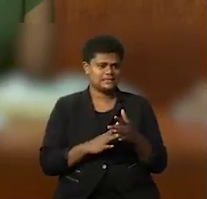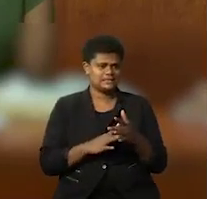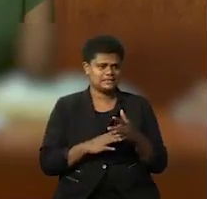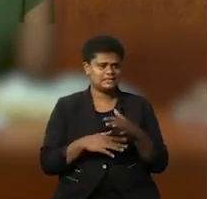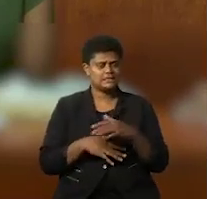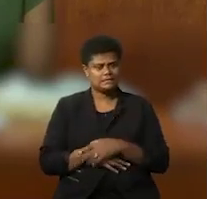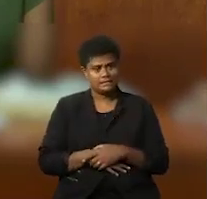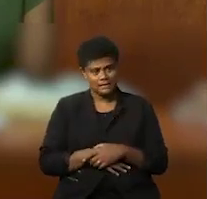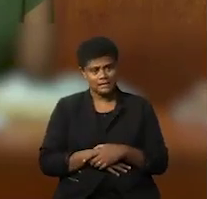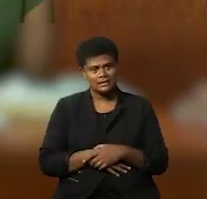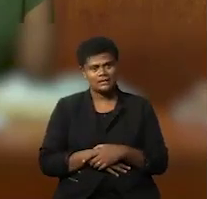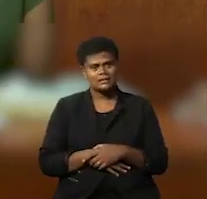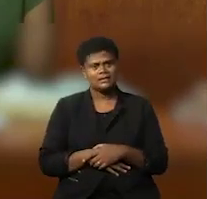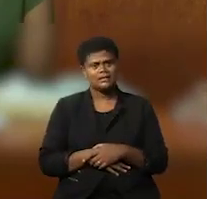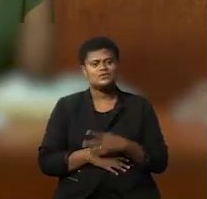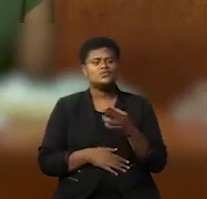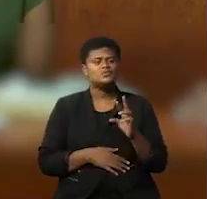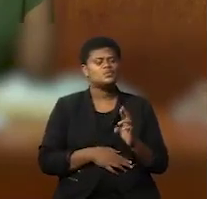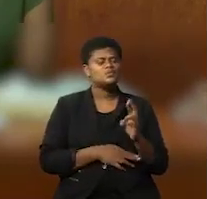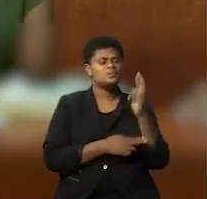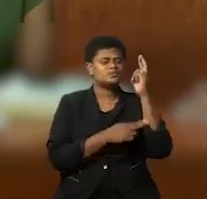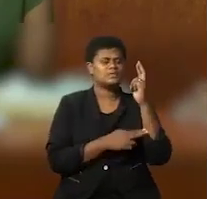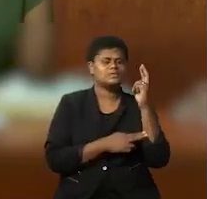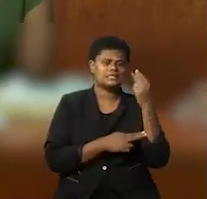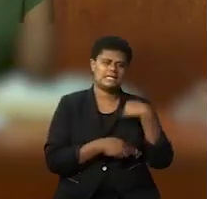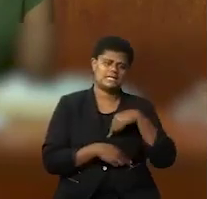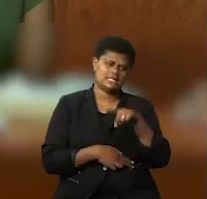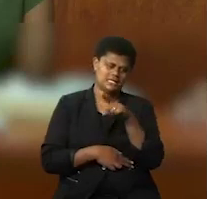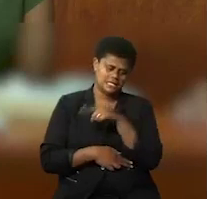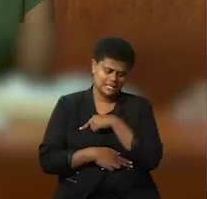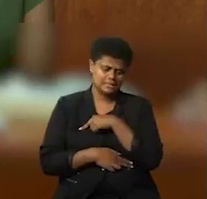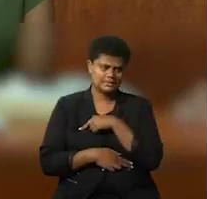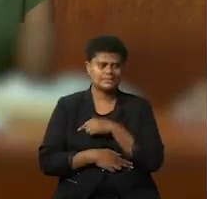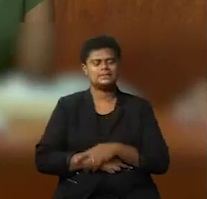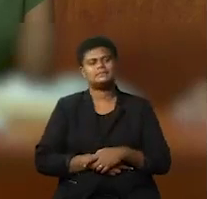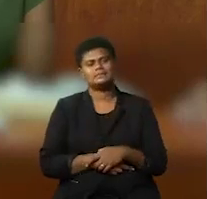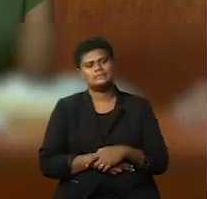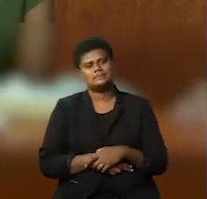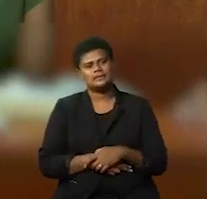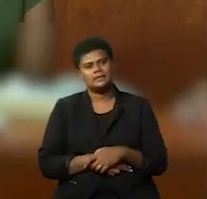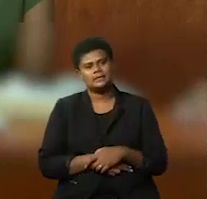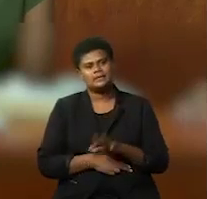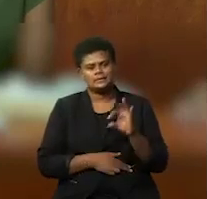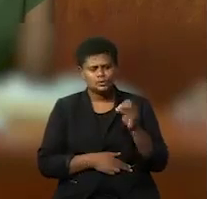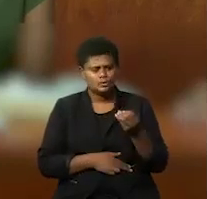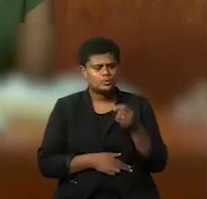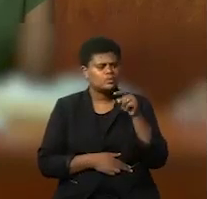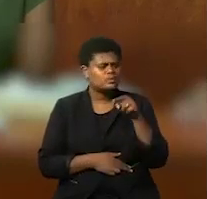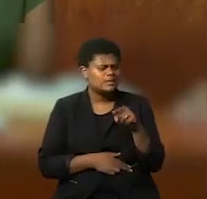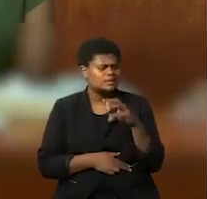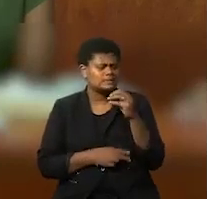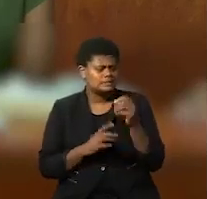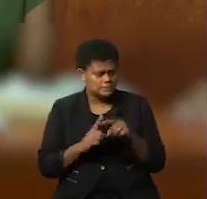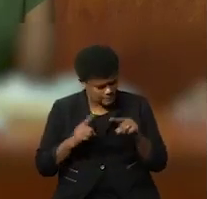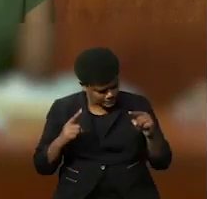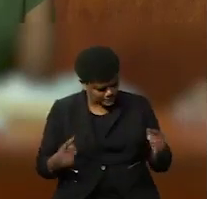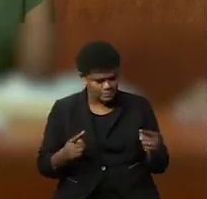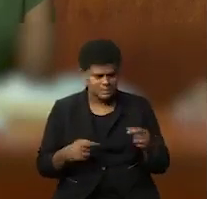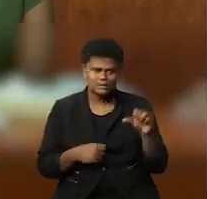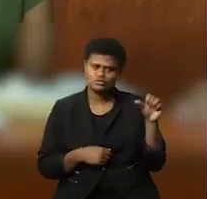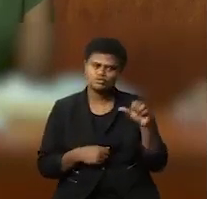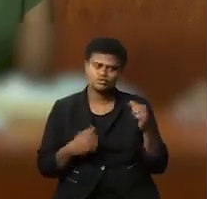is not just your Savior, but your representative and the judge as well. And that is something that should encourage